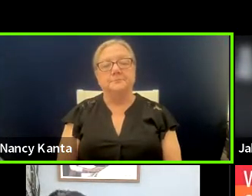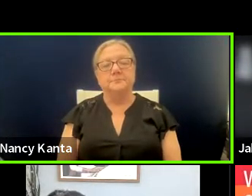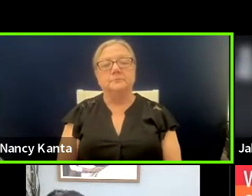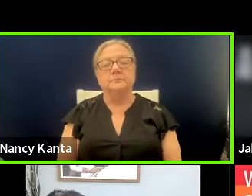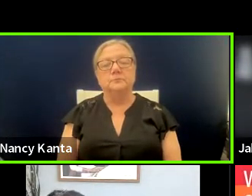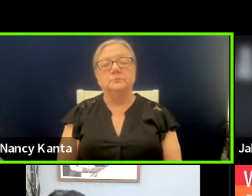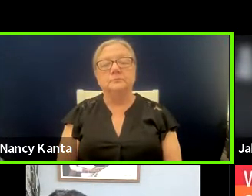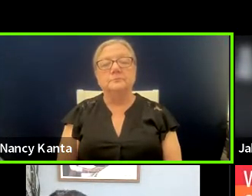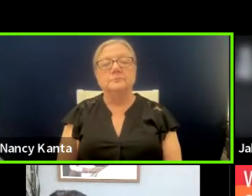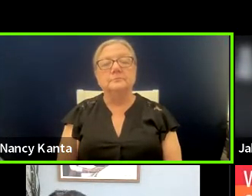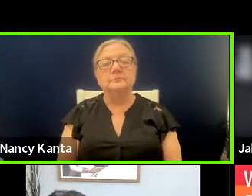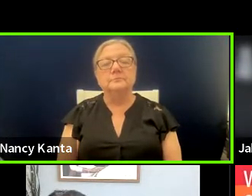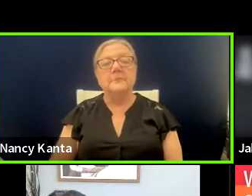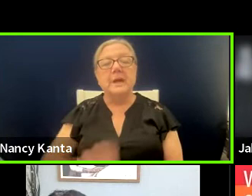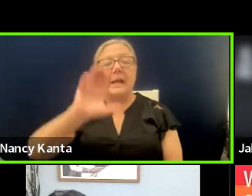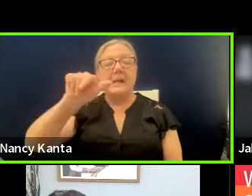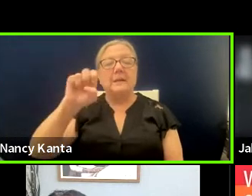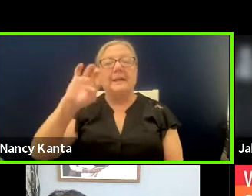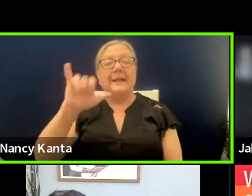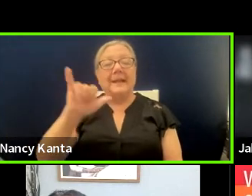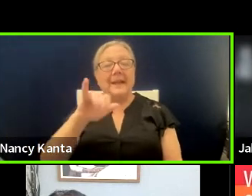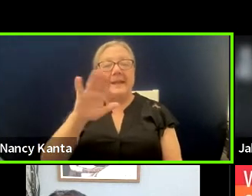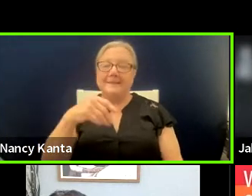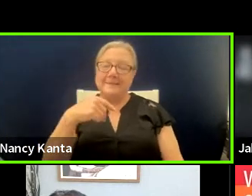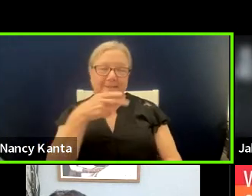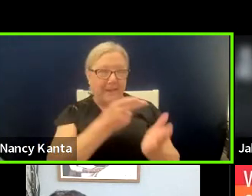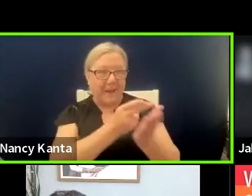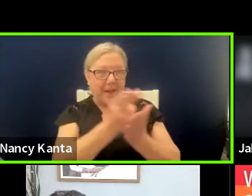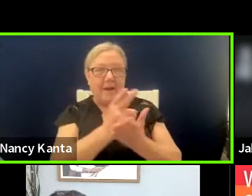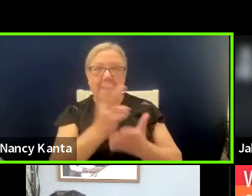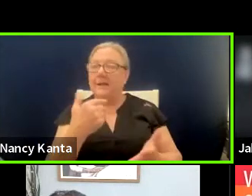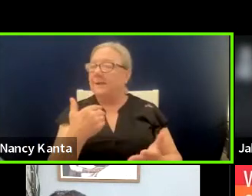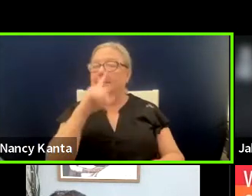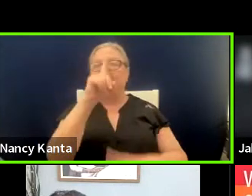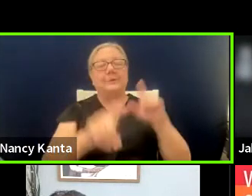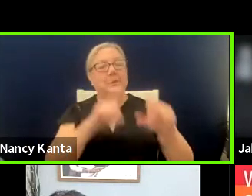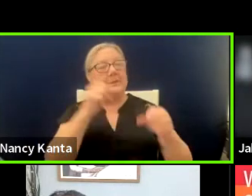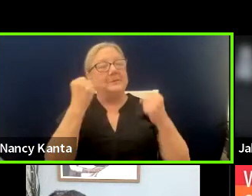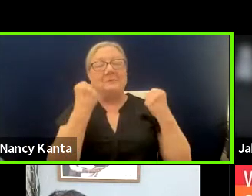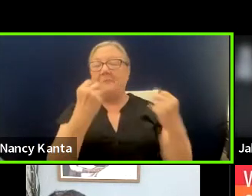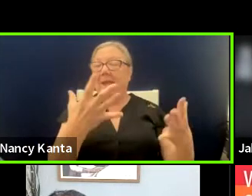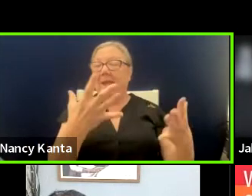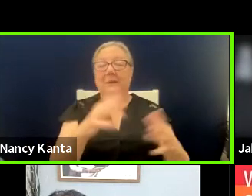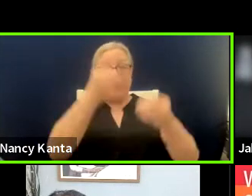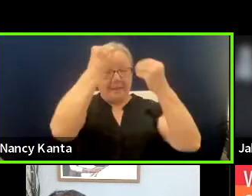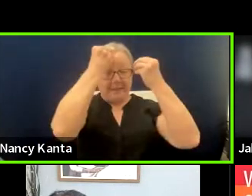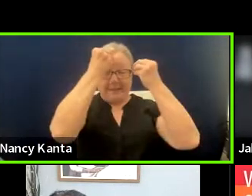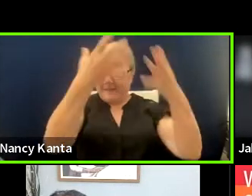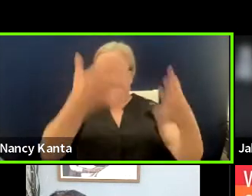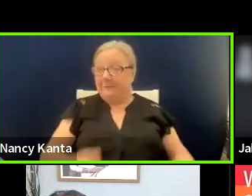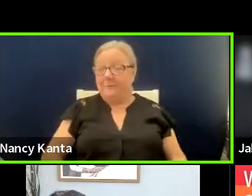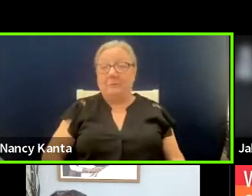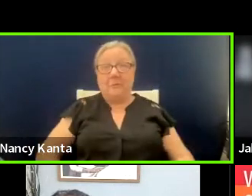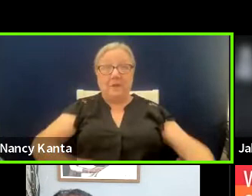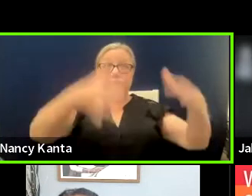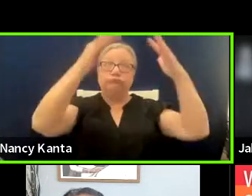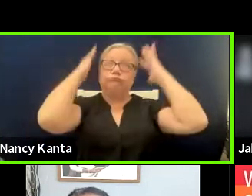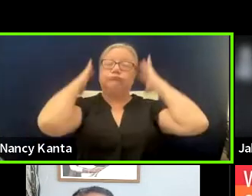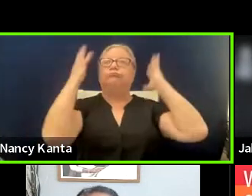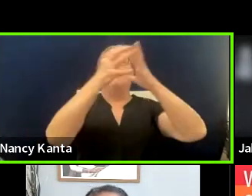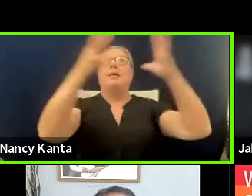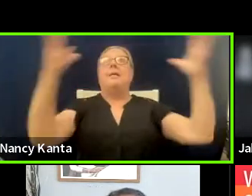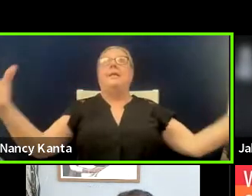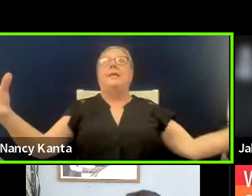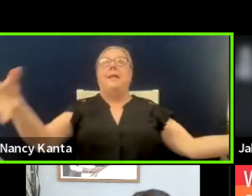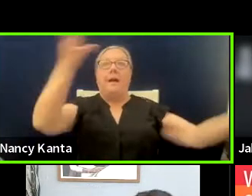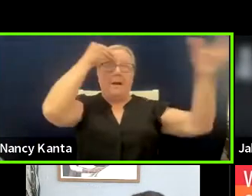Casey, I'm going to be honest. I have a lot of questions. I think it was just a lot to absorb, and I'm just going to process